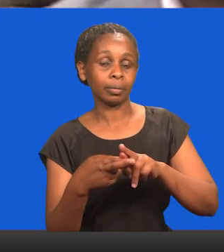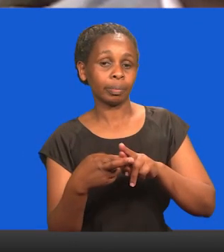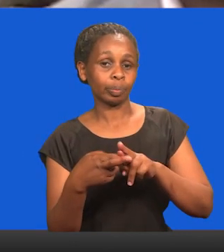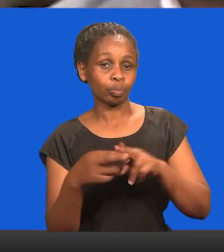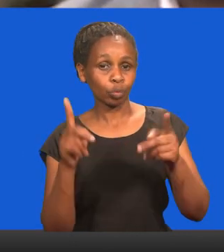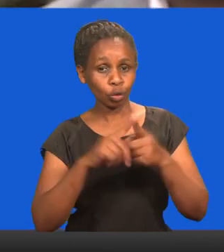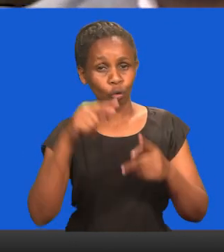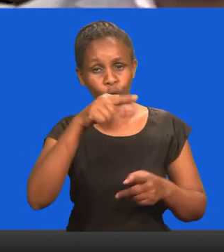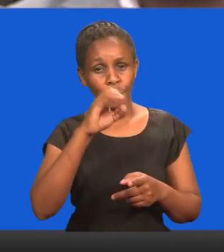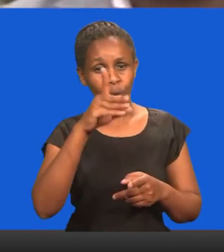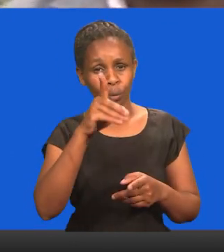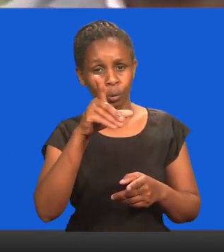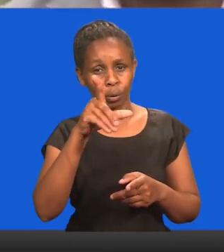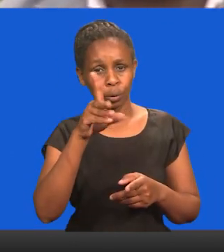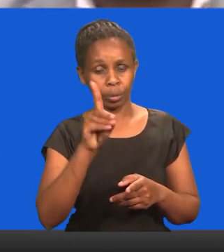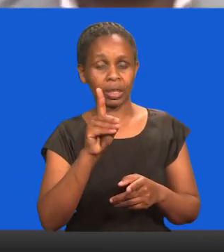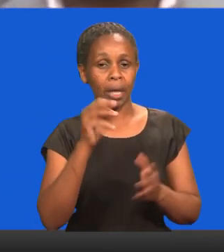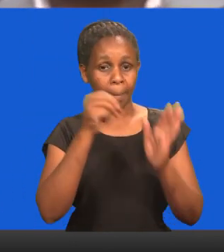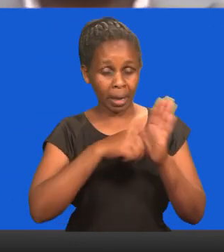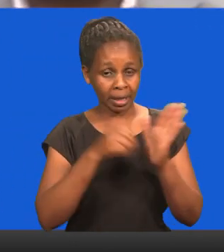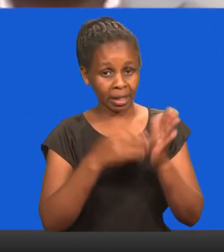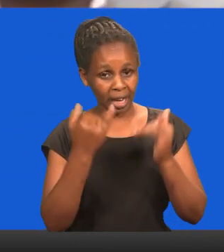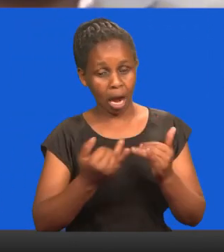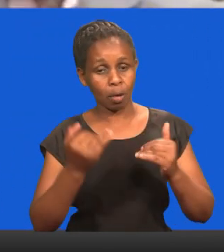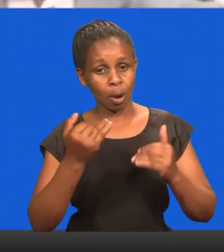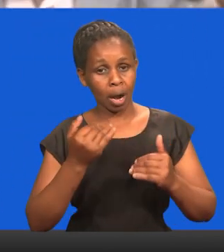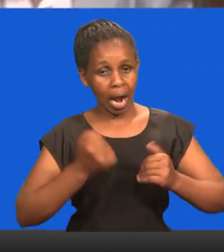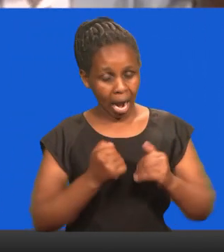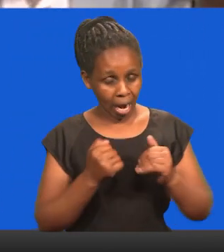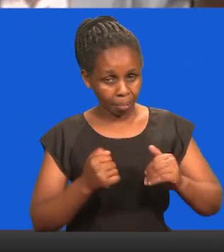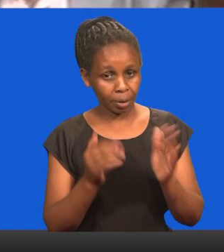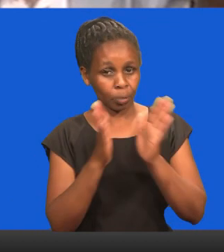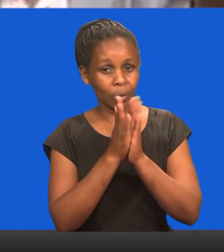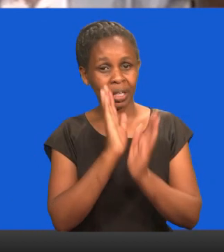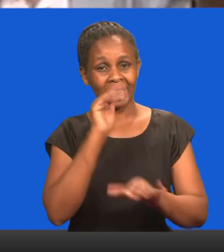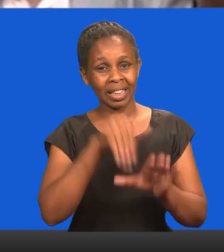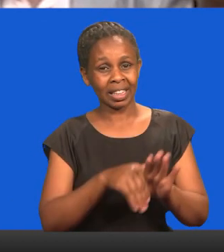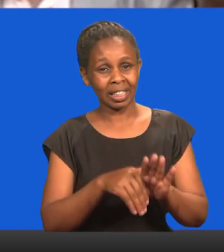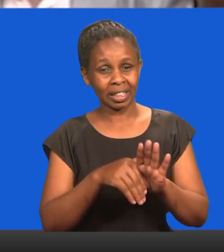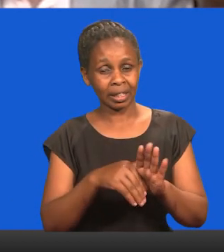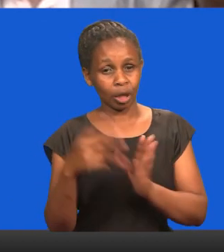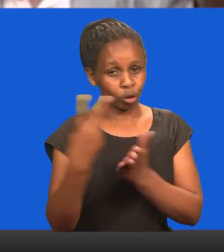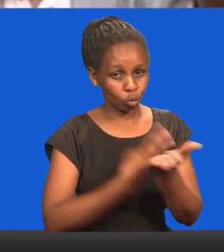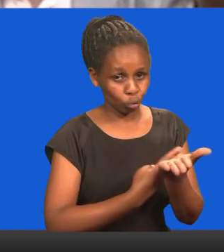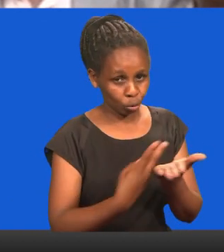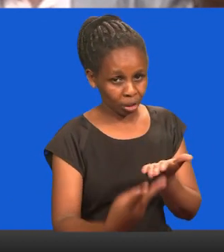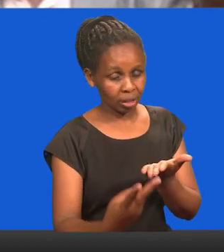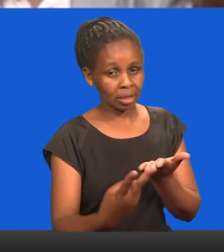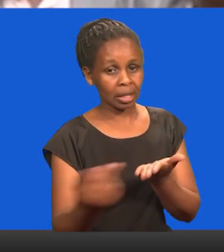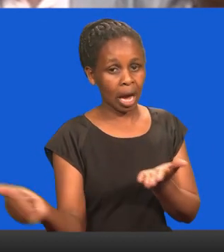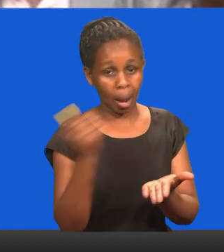the gold mine in Chemase. We are excited that within